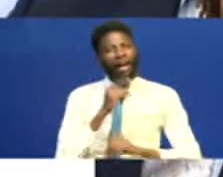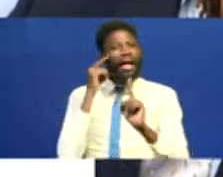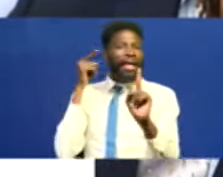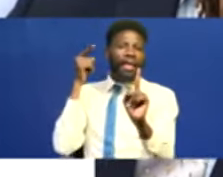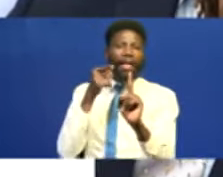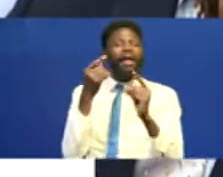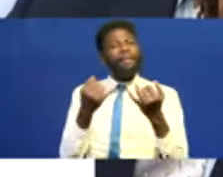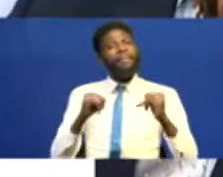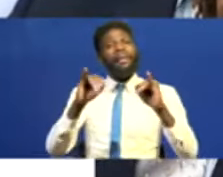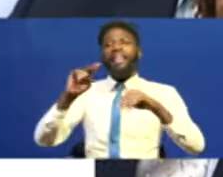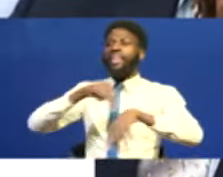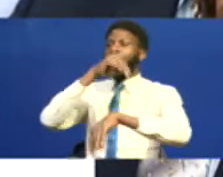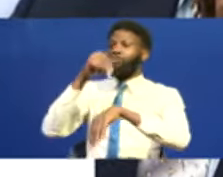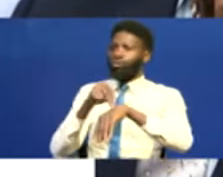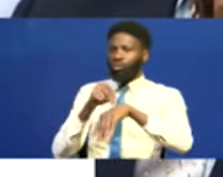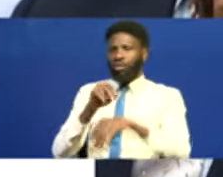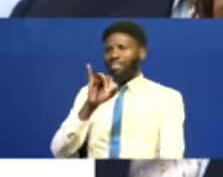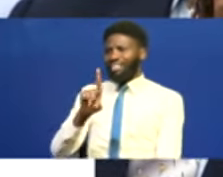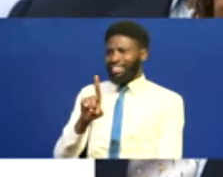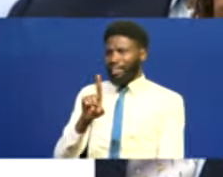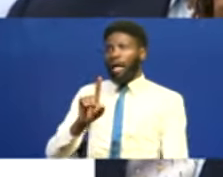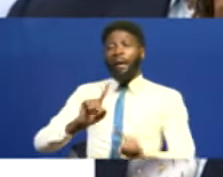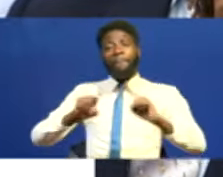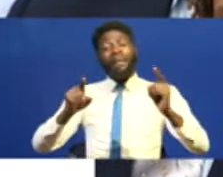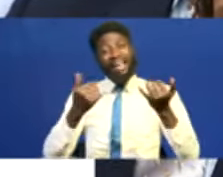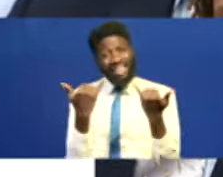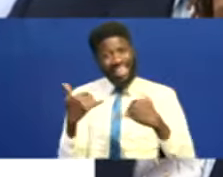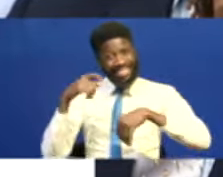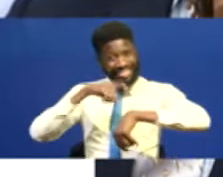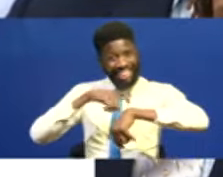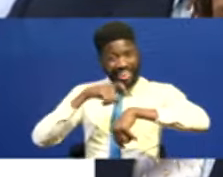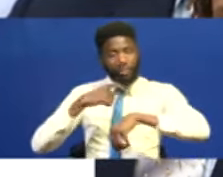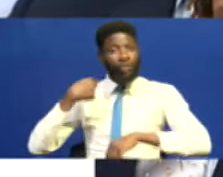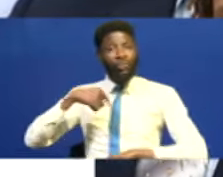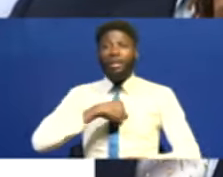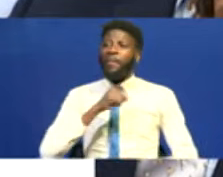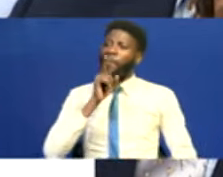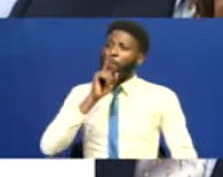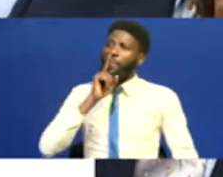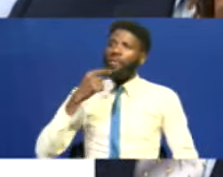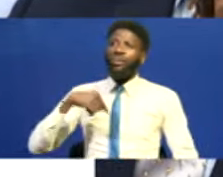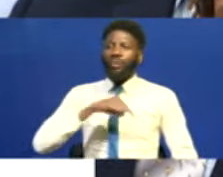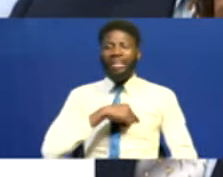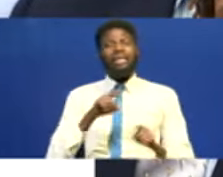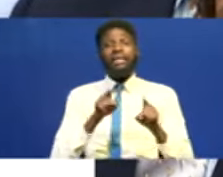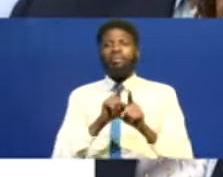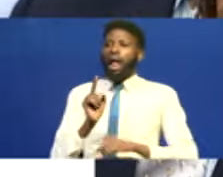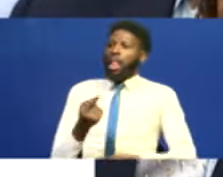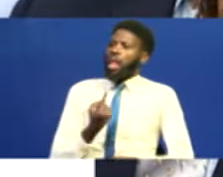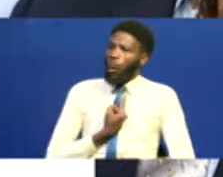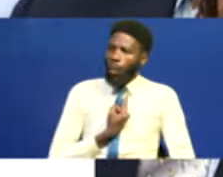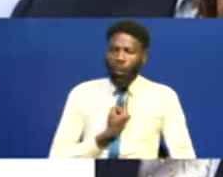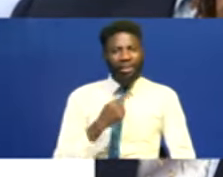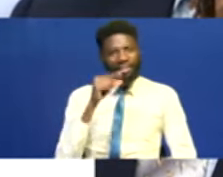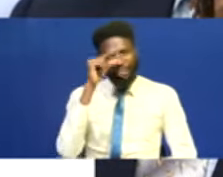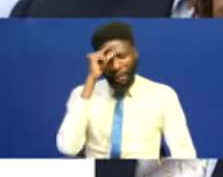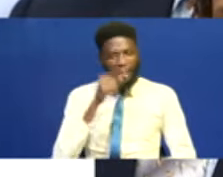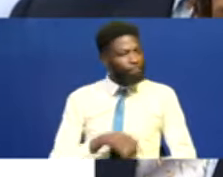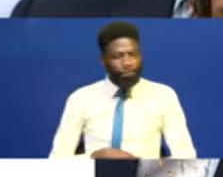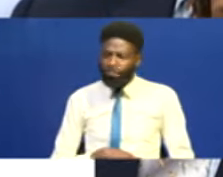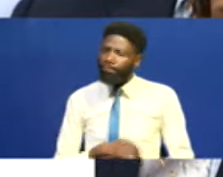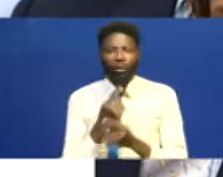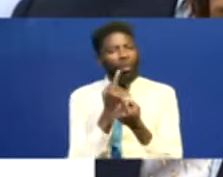national digital ID. But this time round, we are saying we are not going to go alone as government. We want all the stakeholders, all the